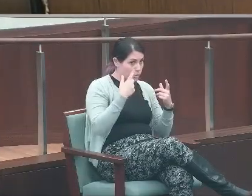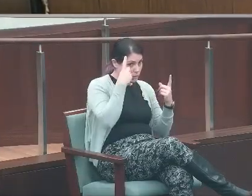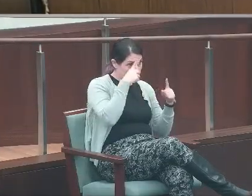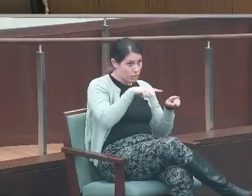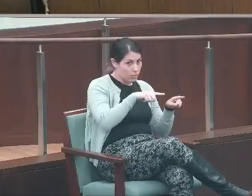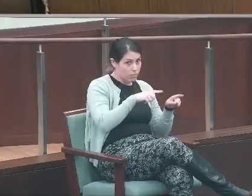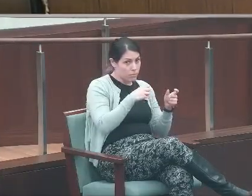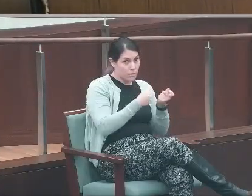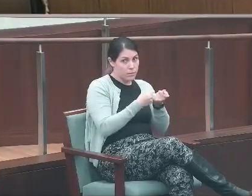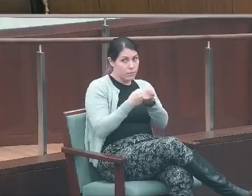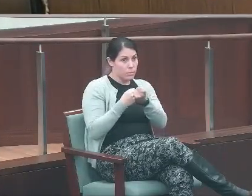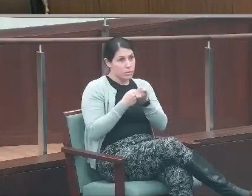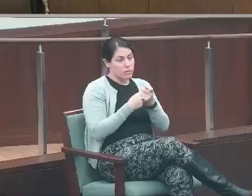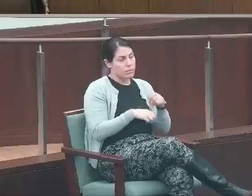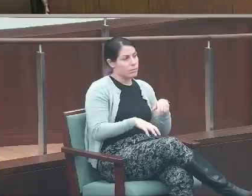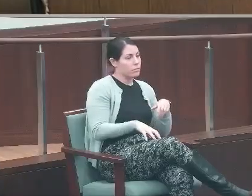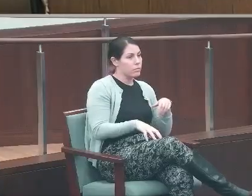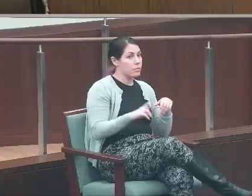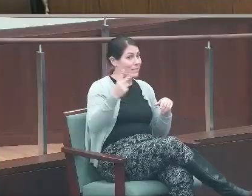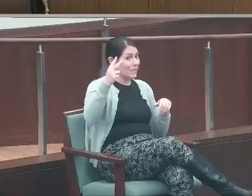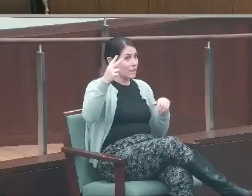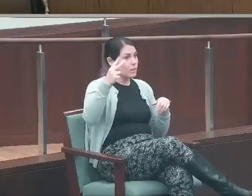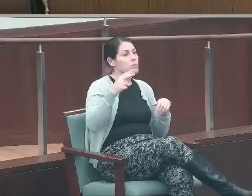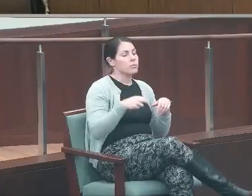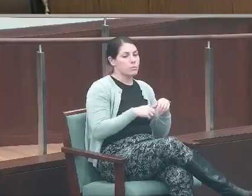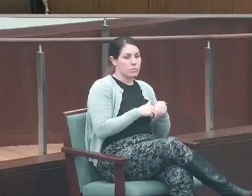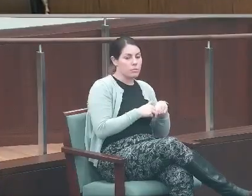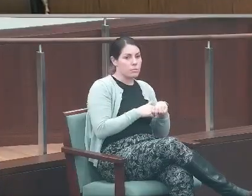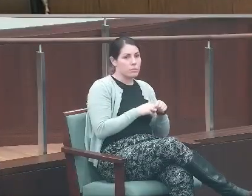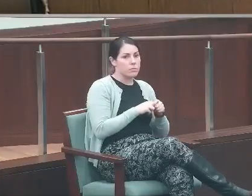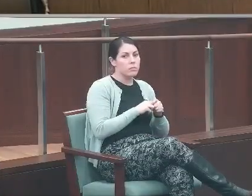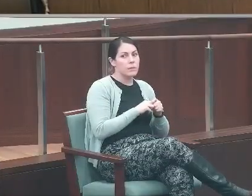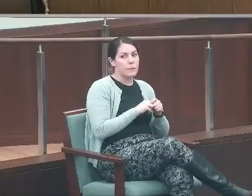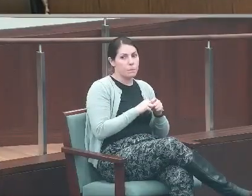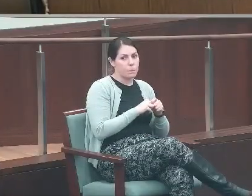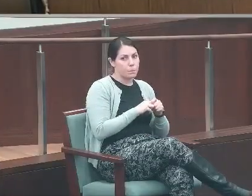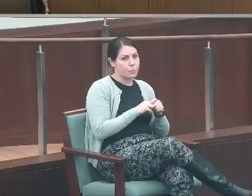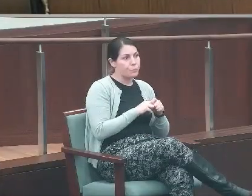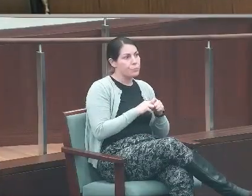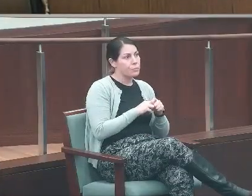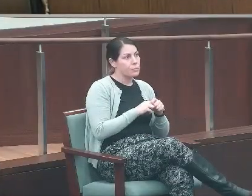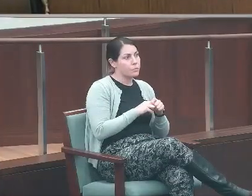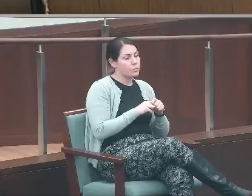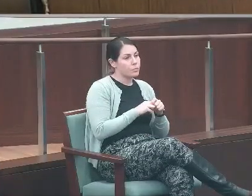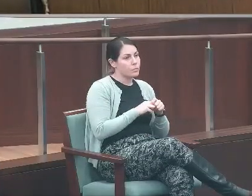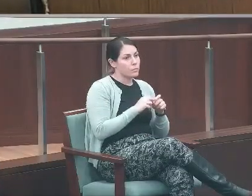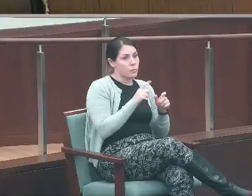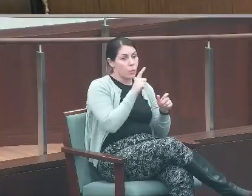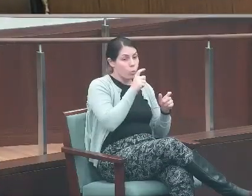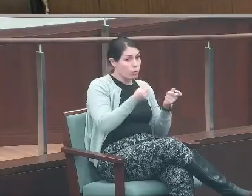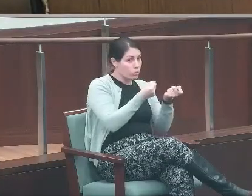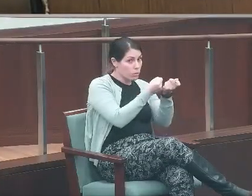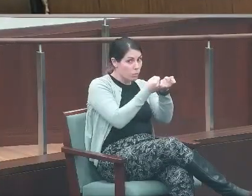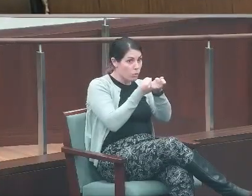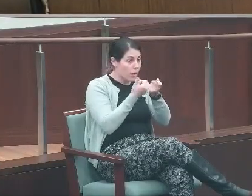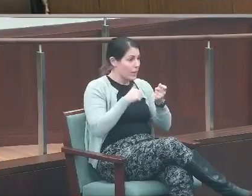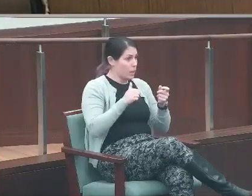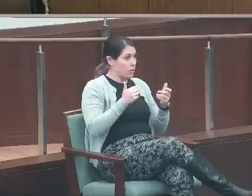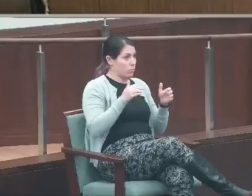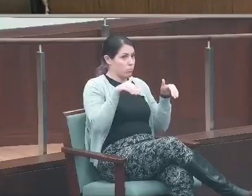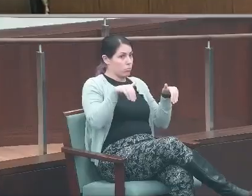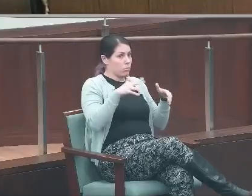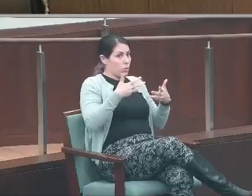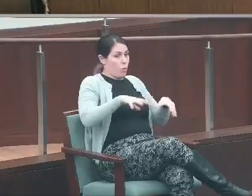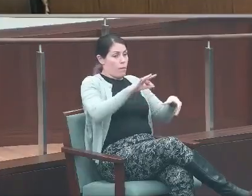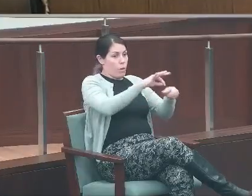moved. Is there a second? Second over here. Thank you. And all those in, any discussion? No.